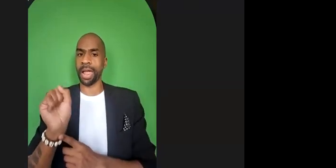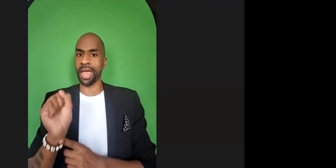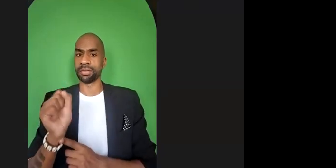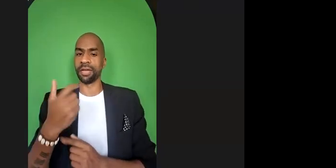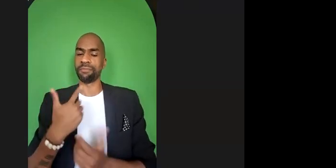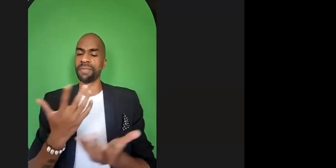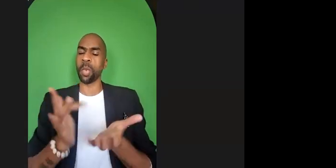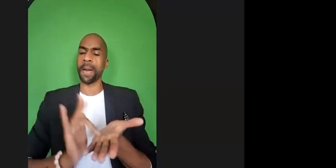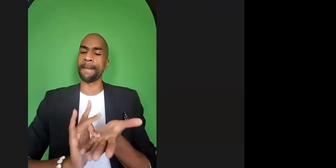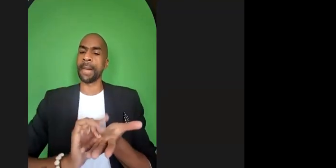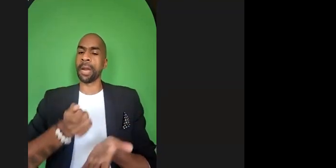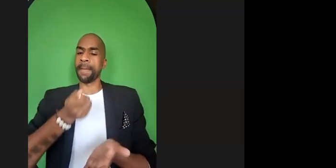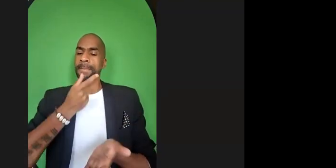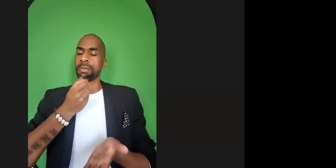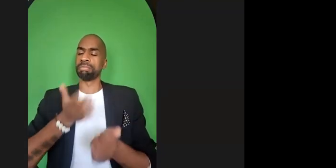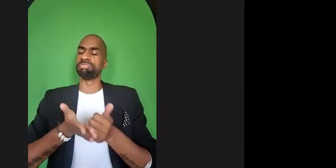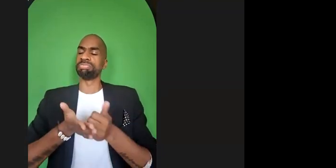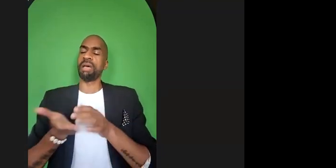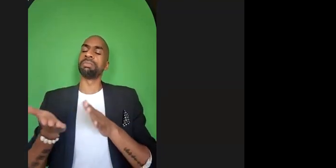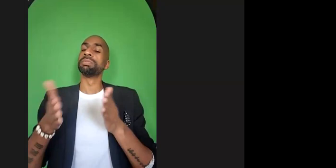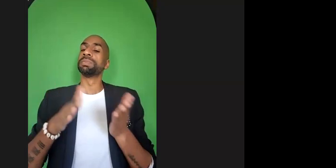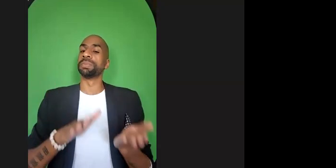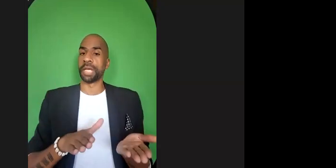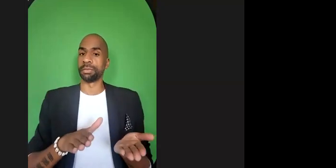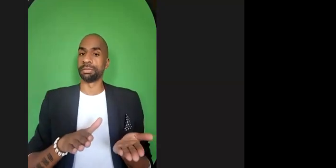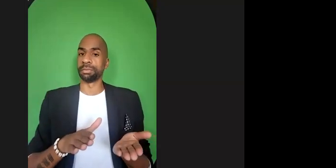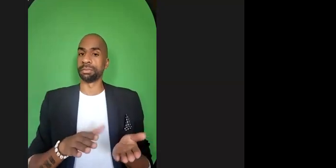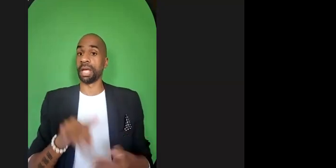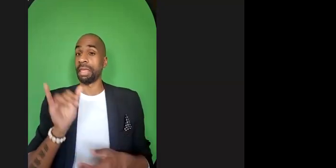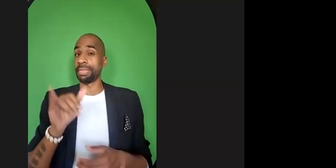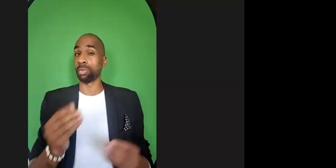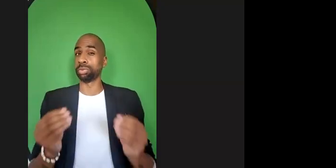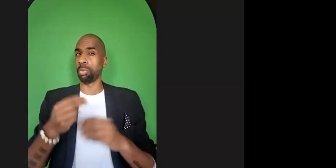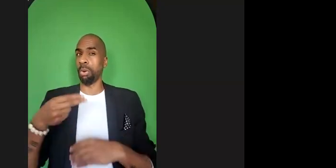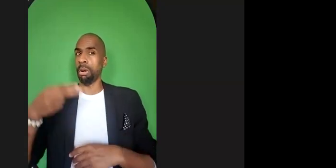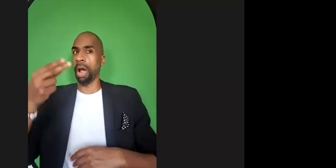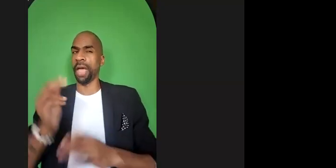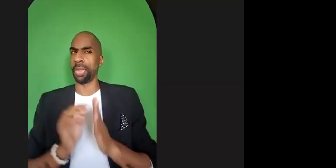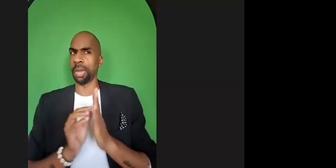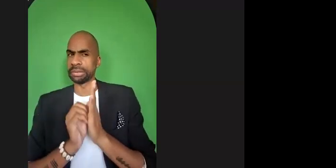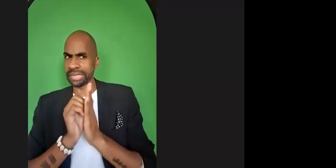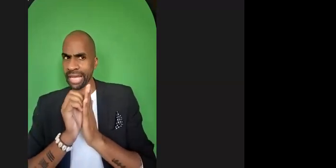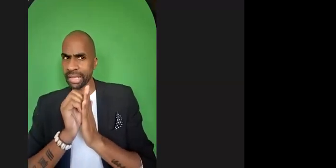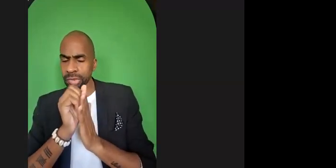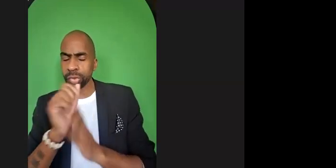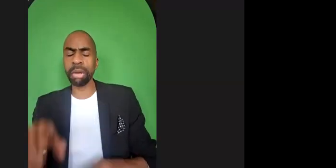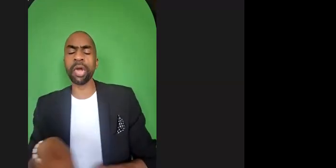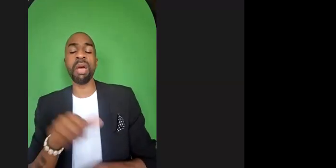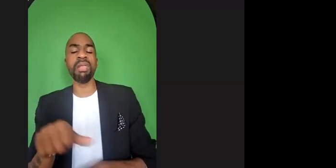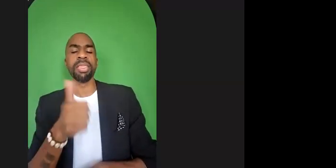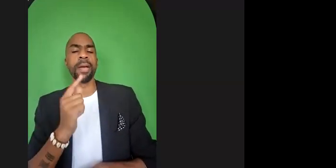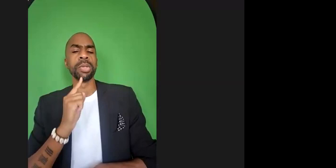their life in that way, which is much higher than it is for cancer, for example, or any other serious